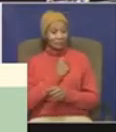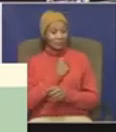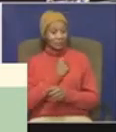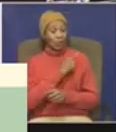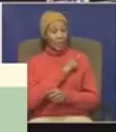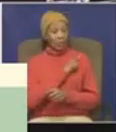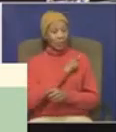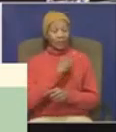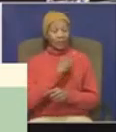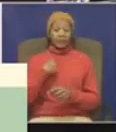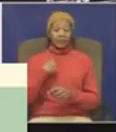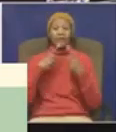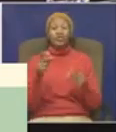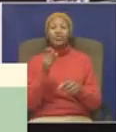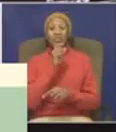because